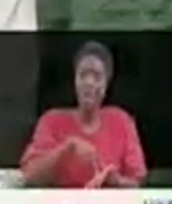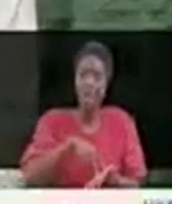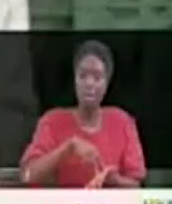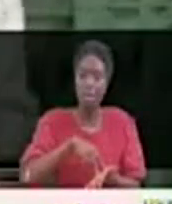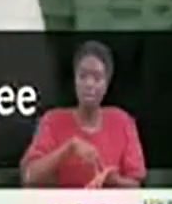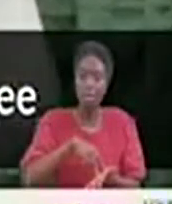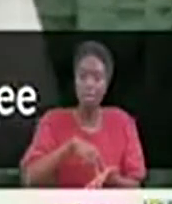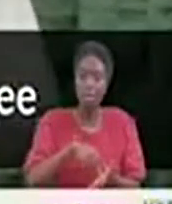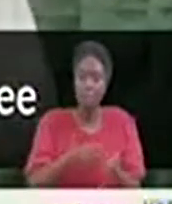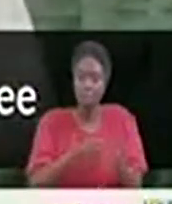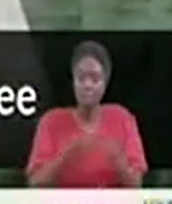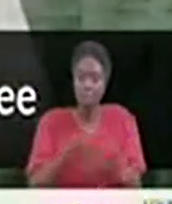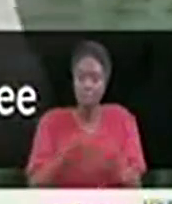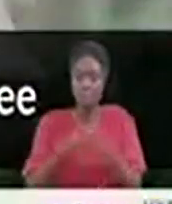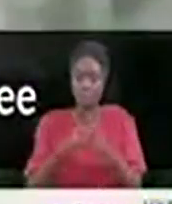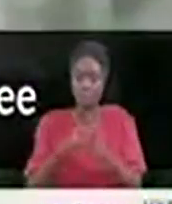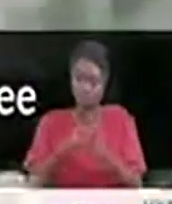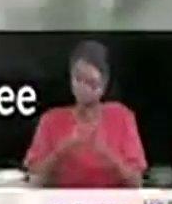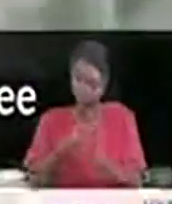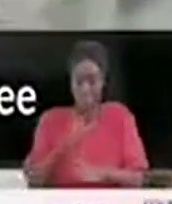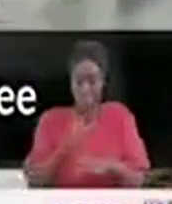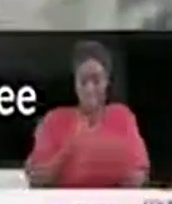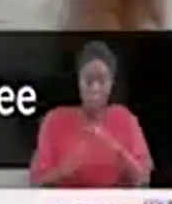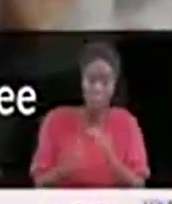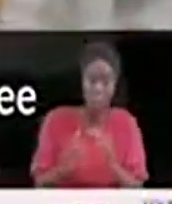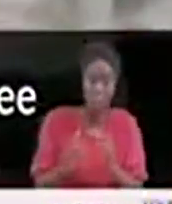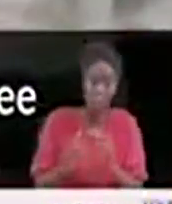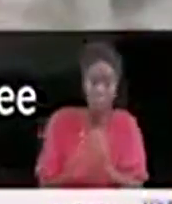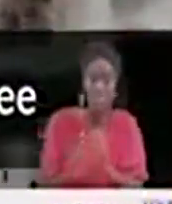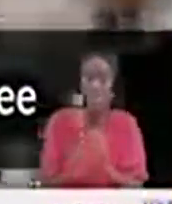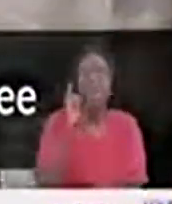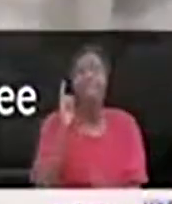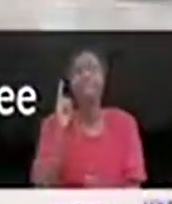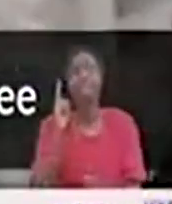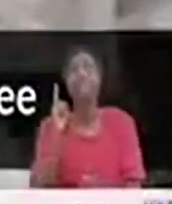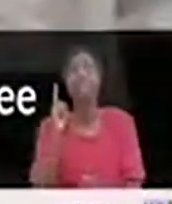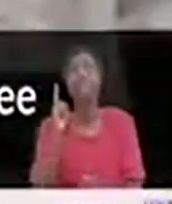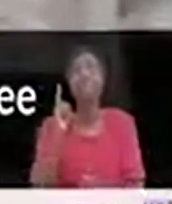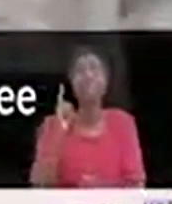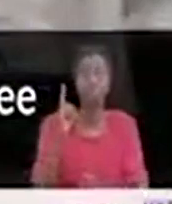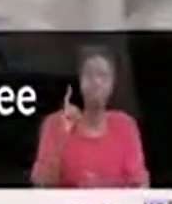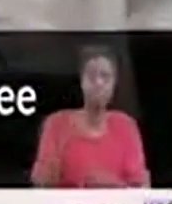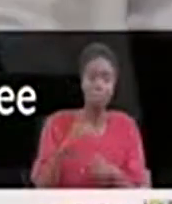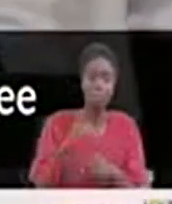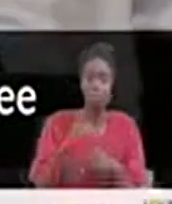stand. Draw me to a closer walk with thee.